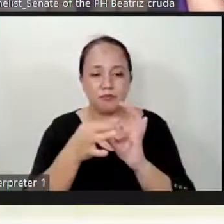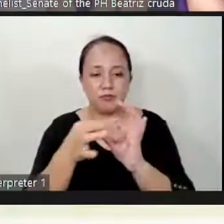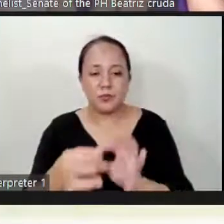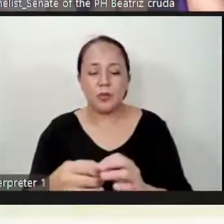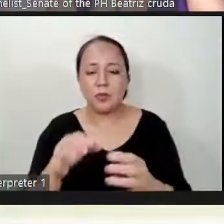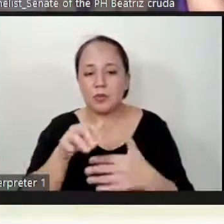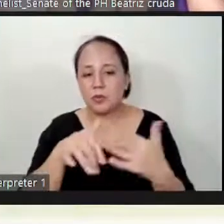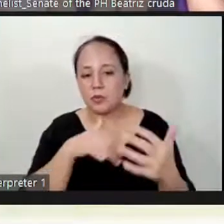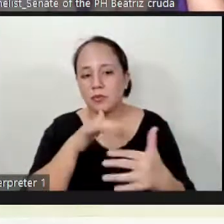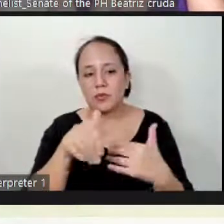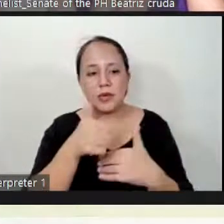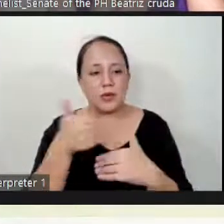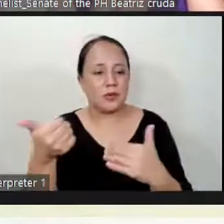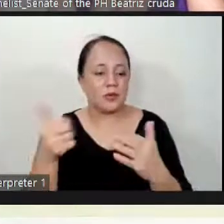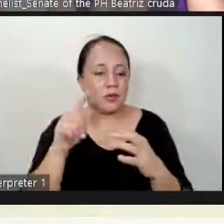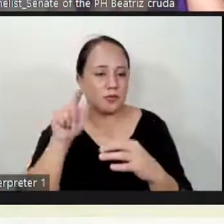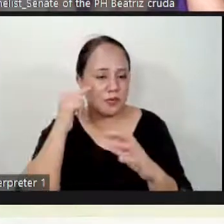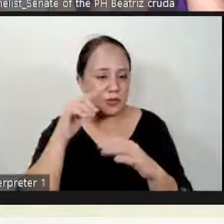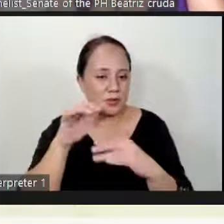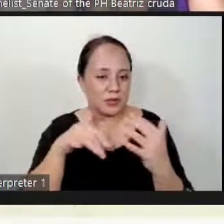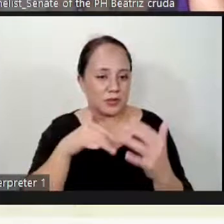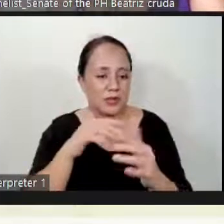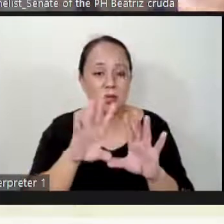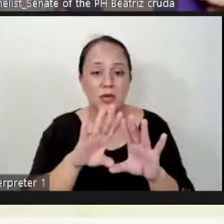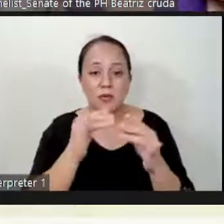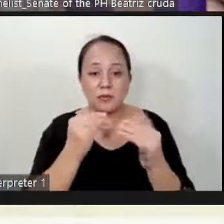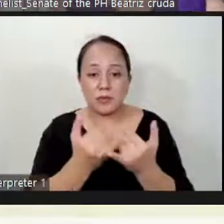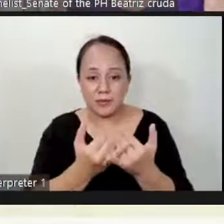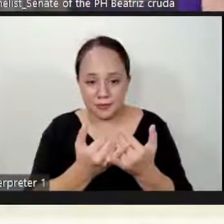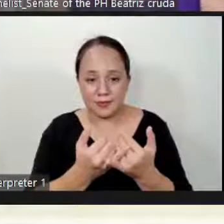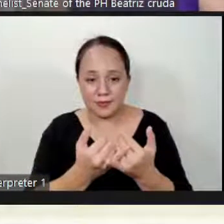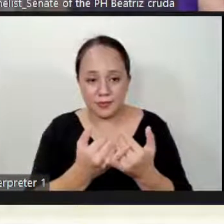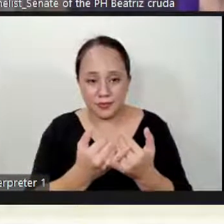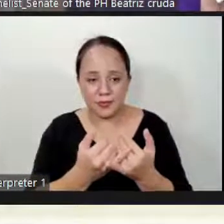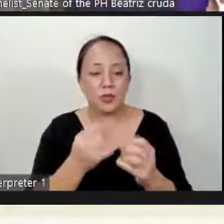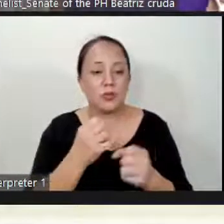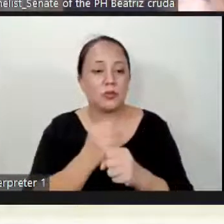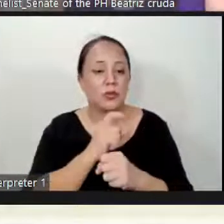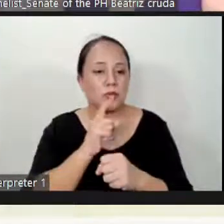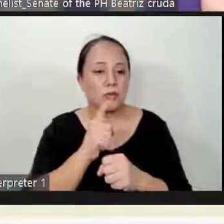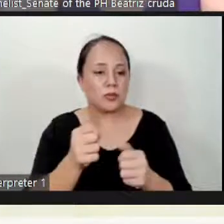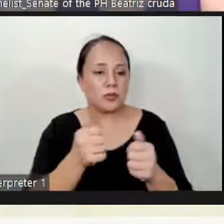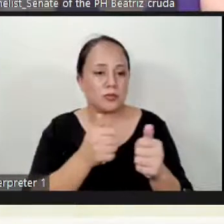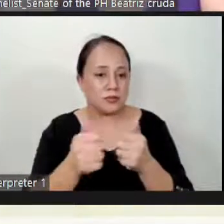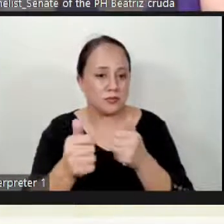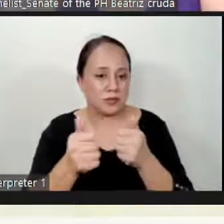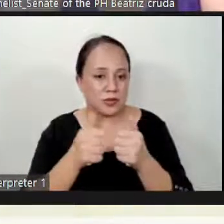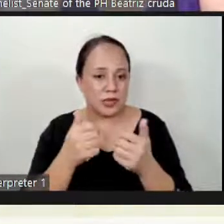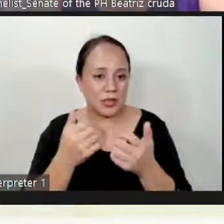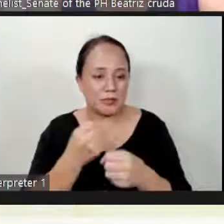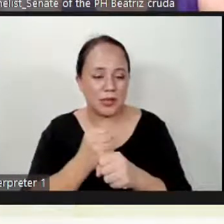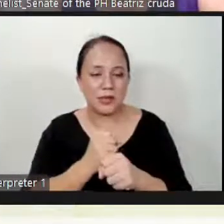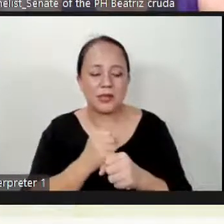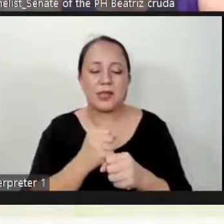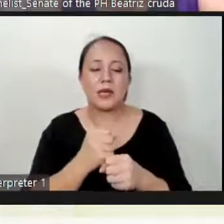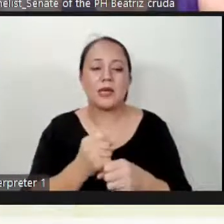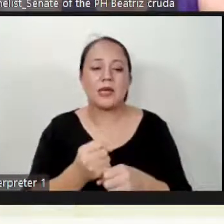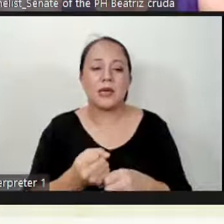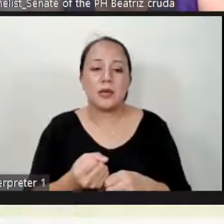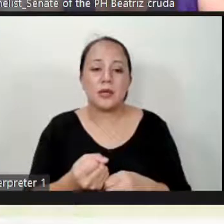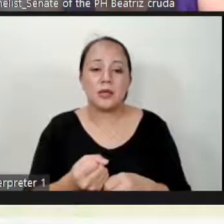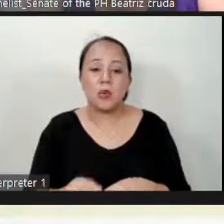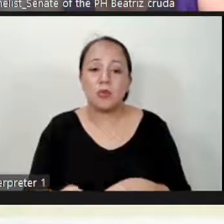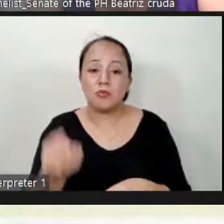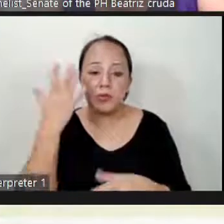other government agencies and the industry sector to ensure competition and make the price of